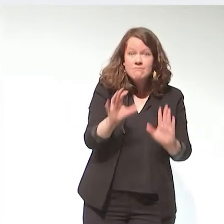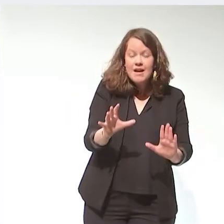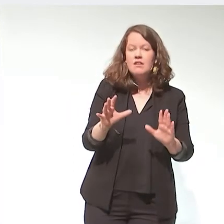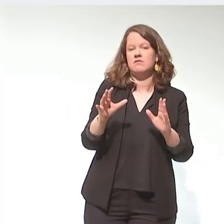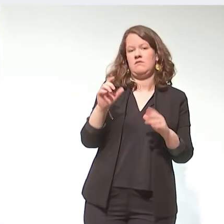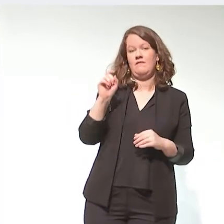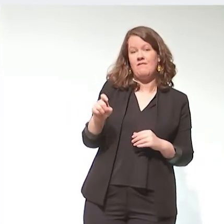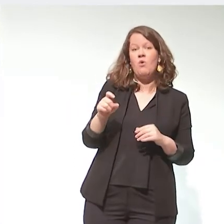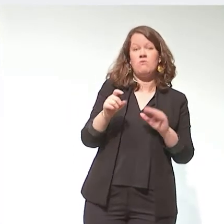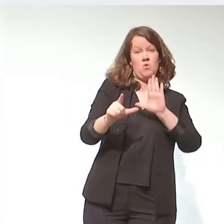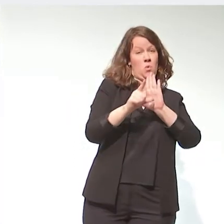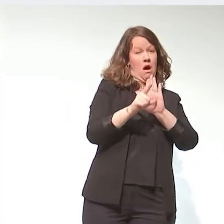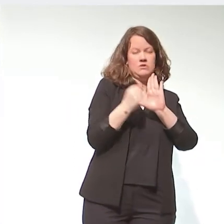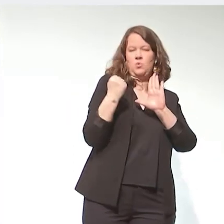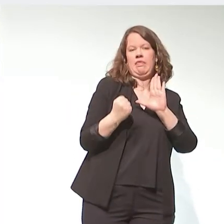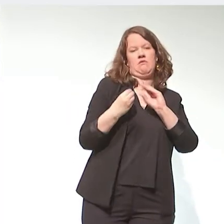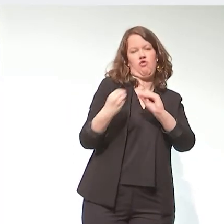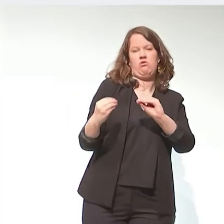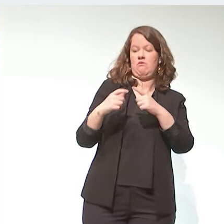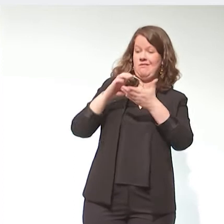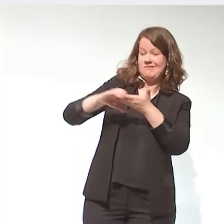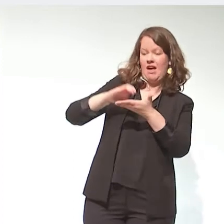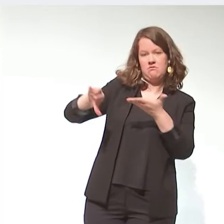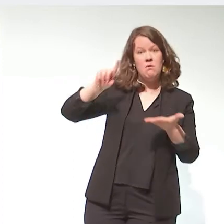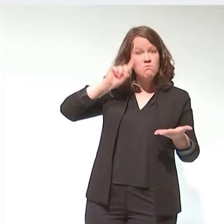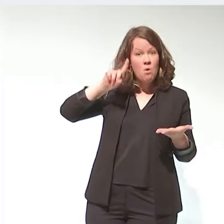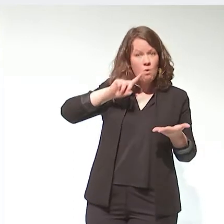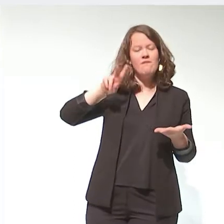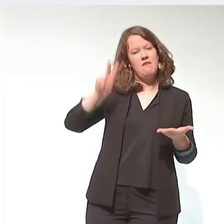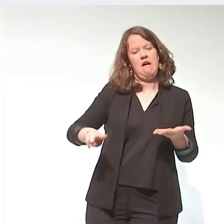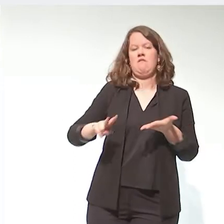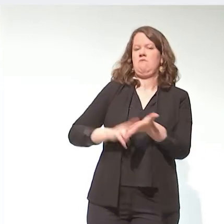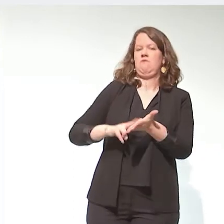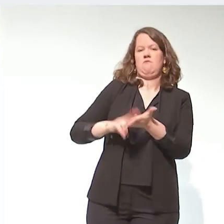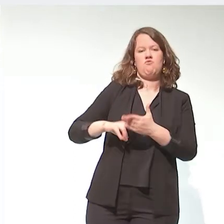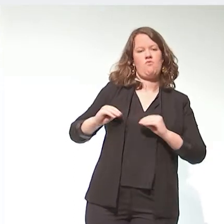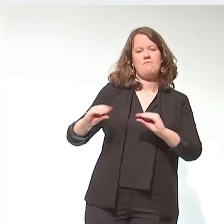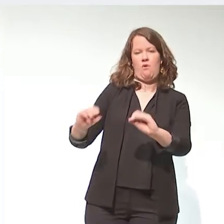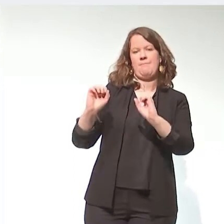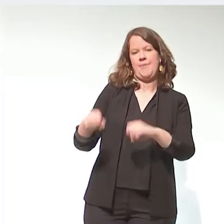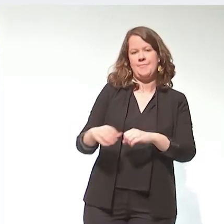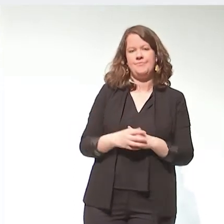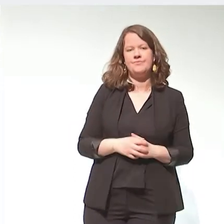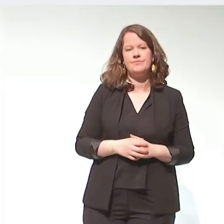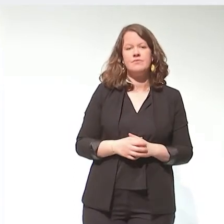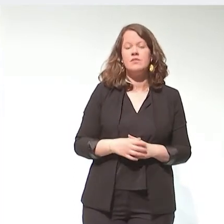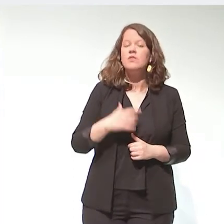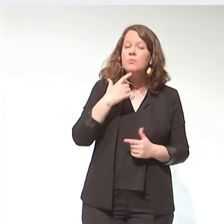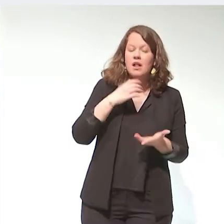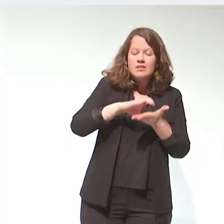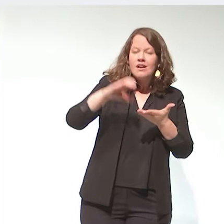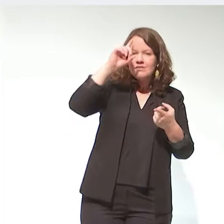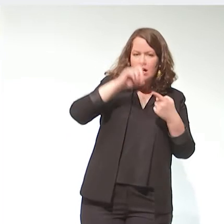coordinated fashion at regional and national level. And we also are happy to talk